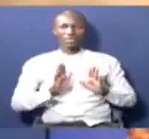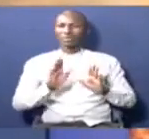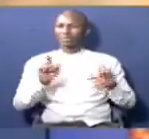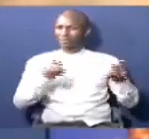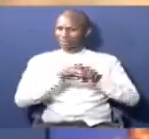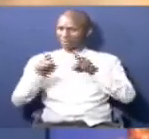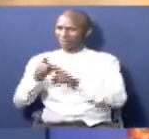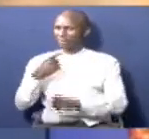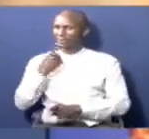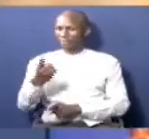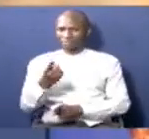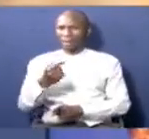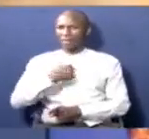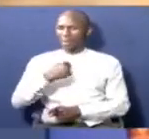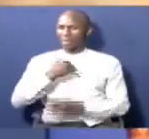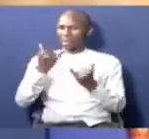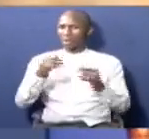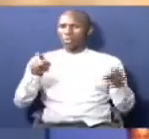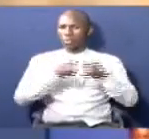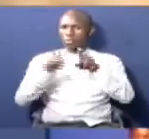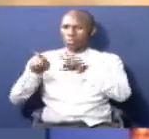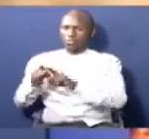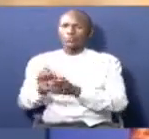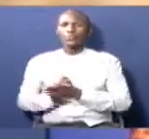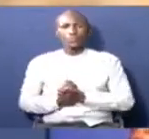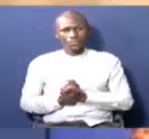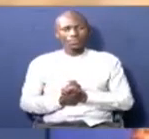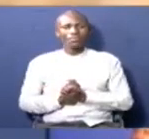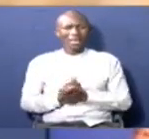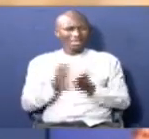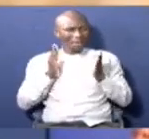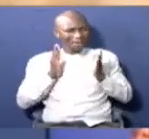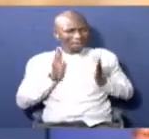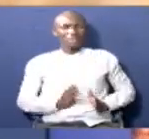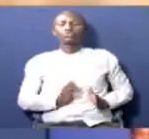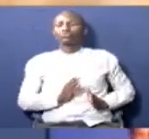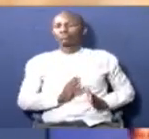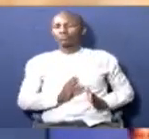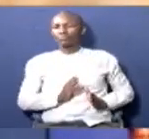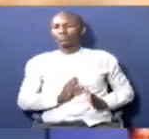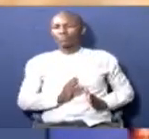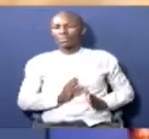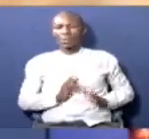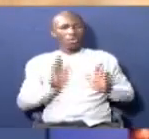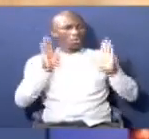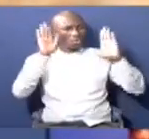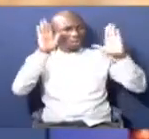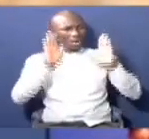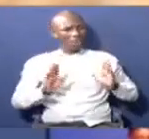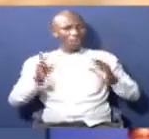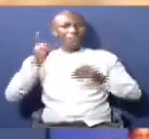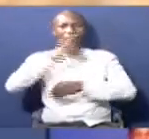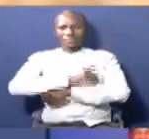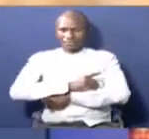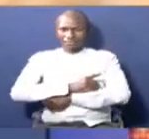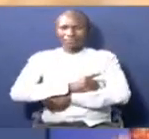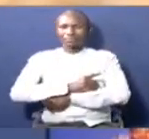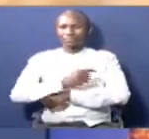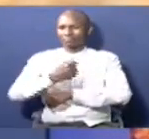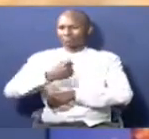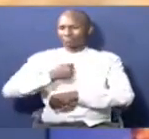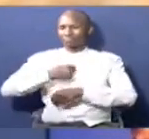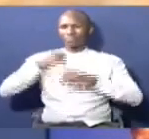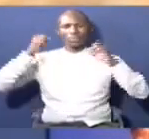also say that for me it is also a personal, wonderful day that I have